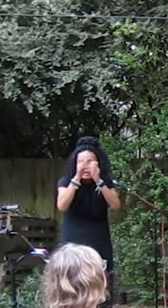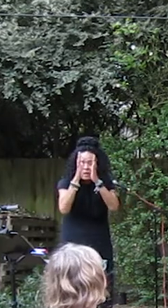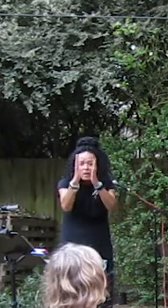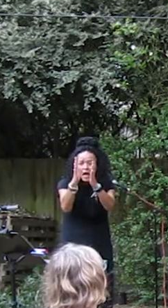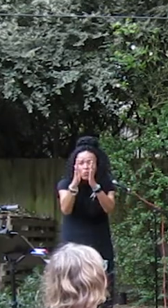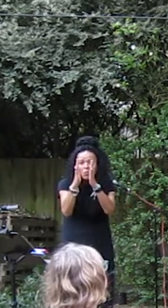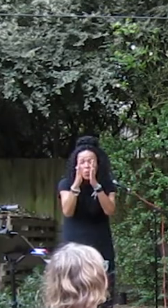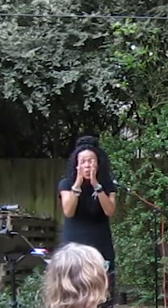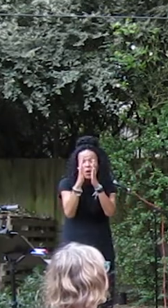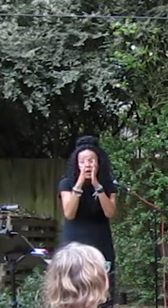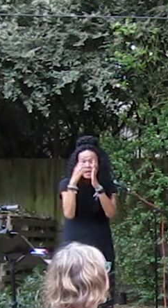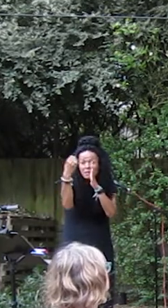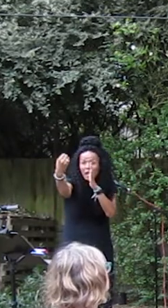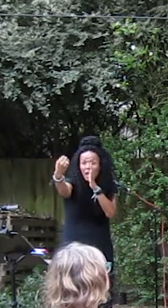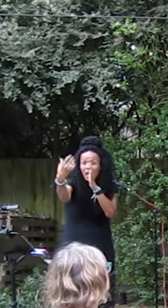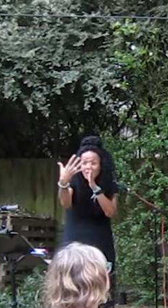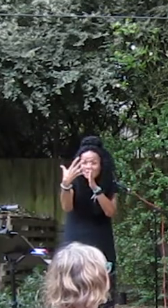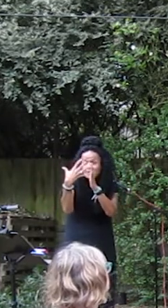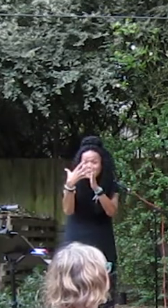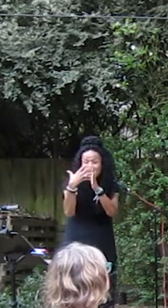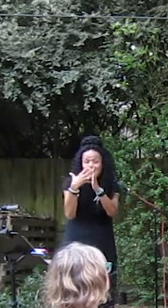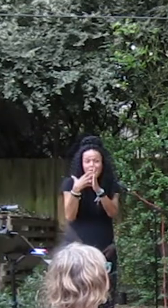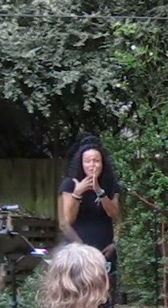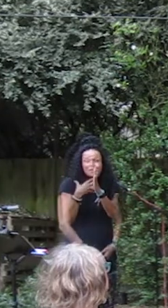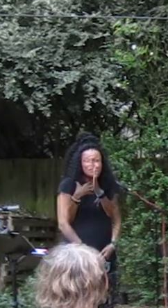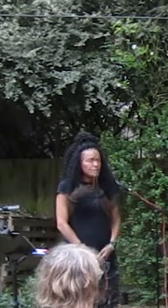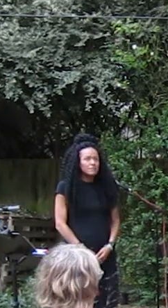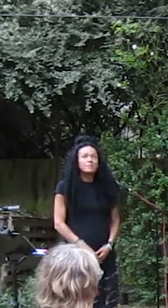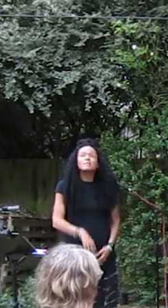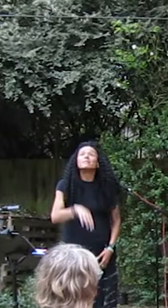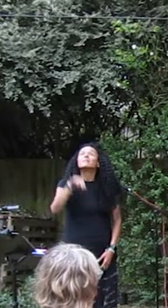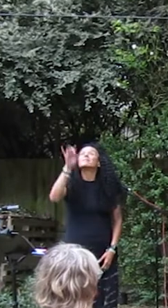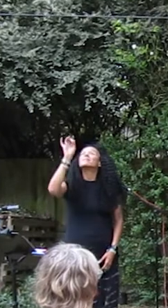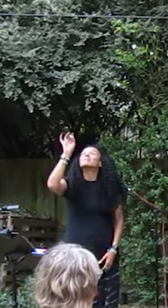a narrow line of light.